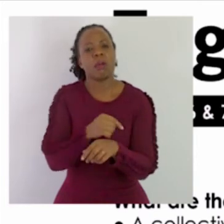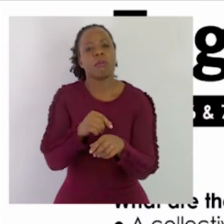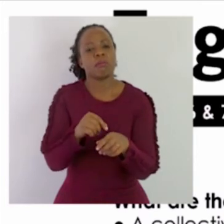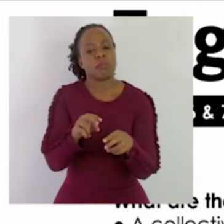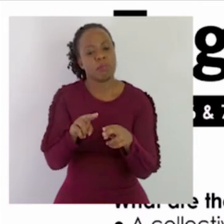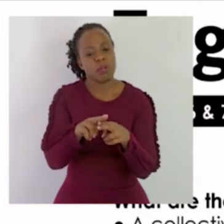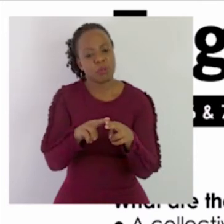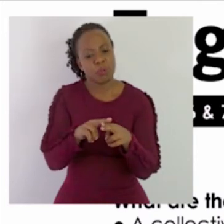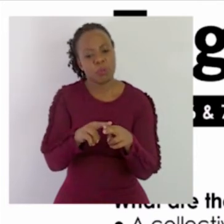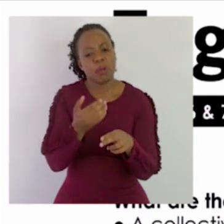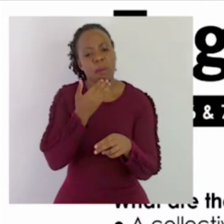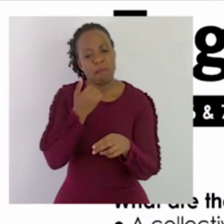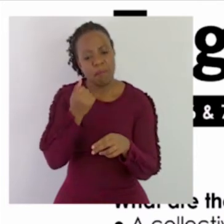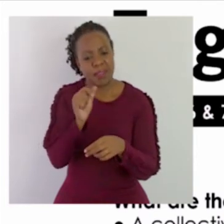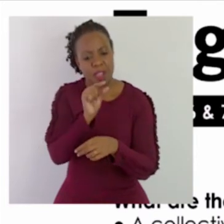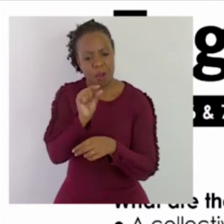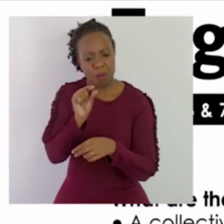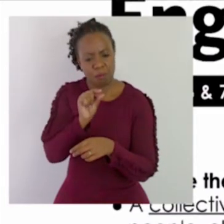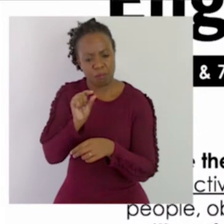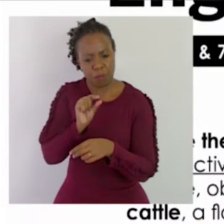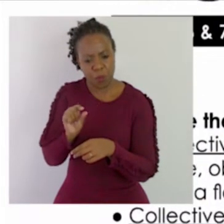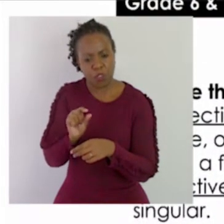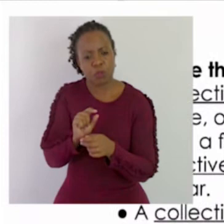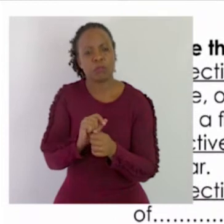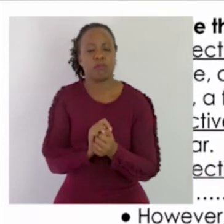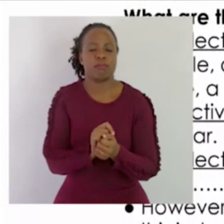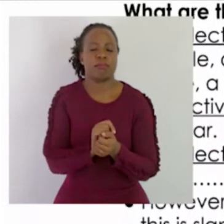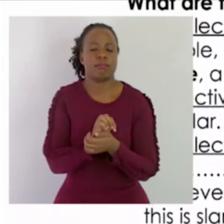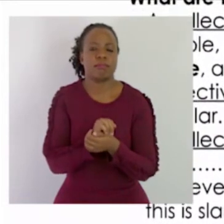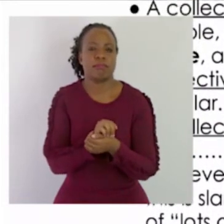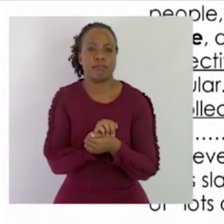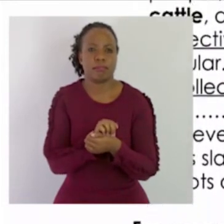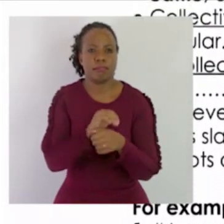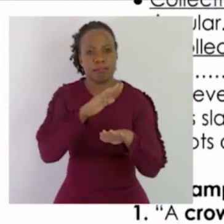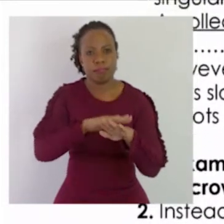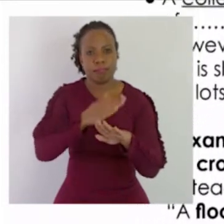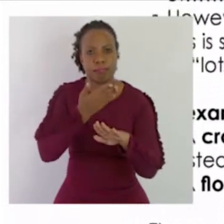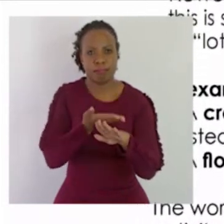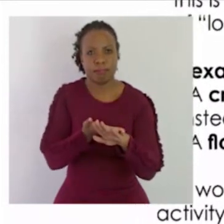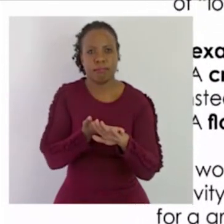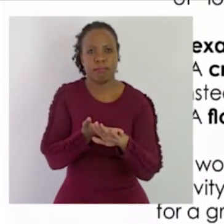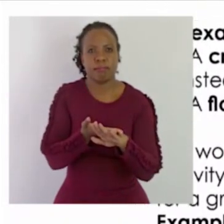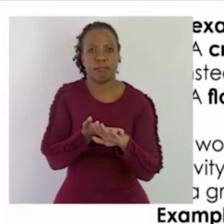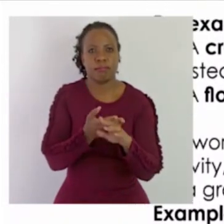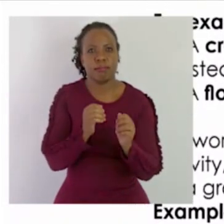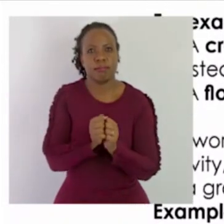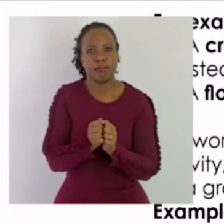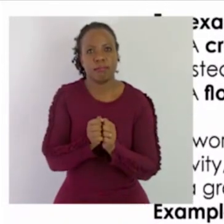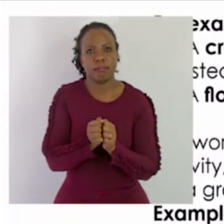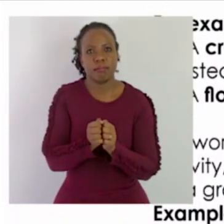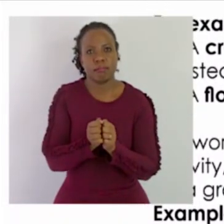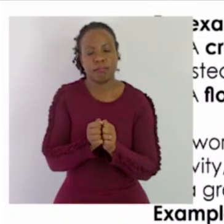to use in place of lots of. For example, if you wanted